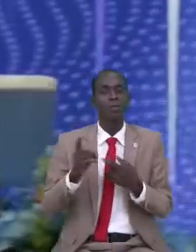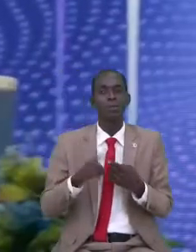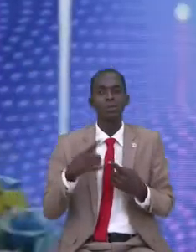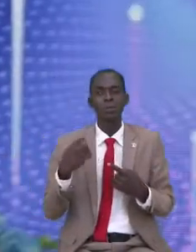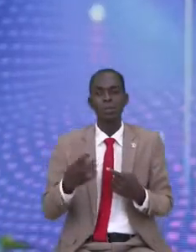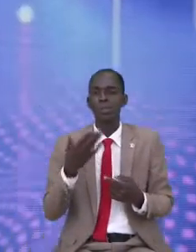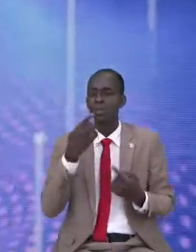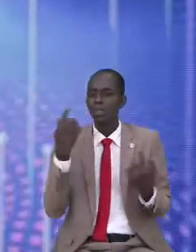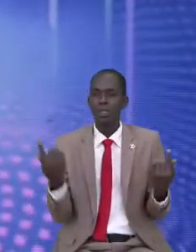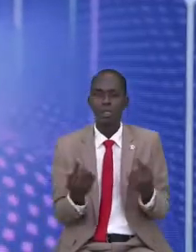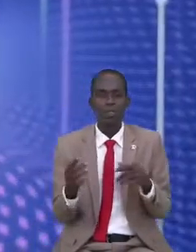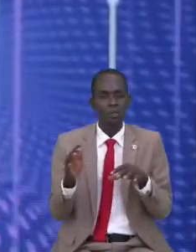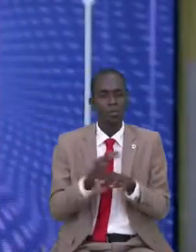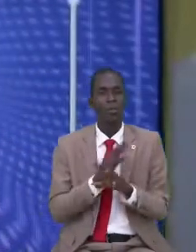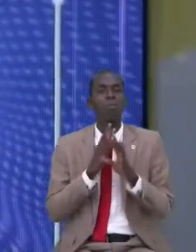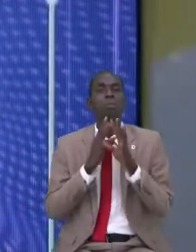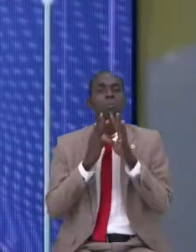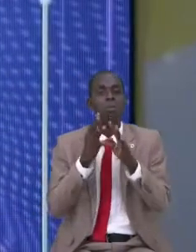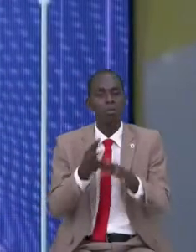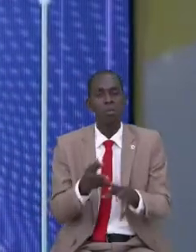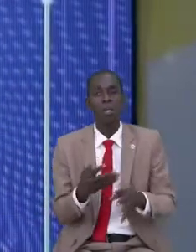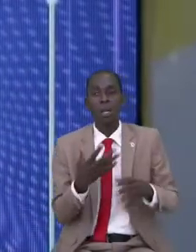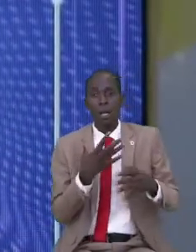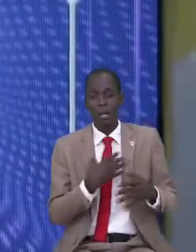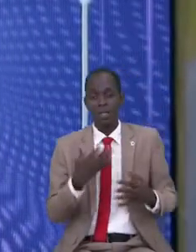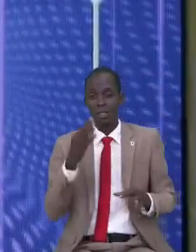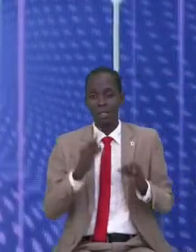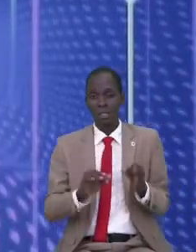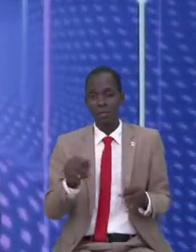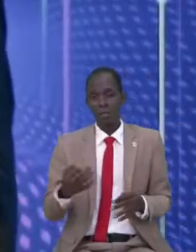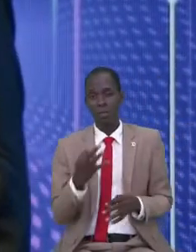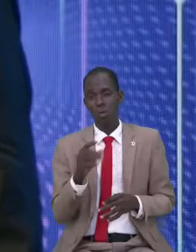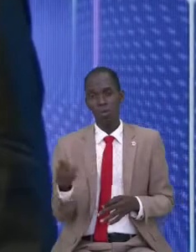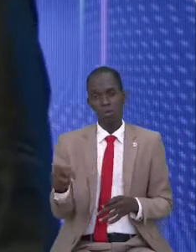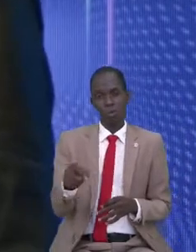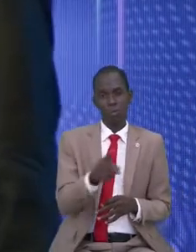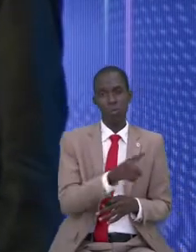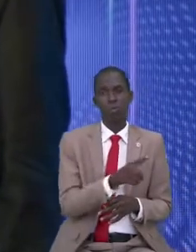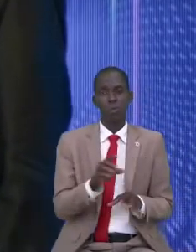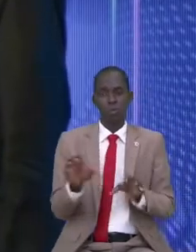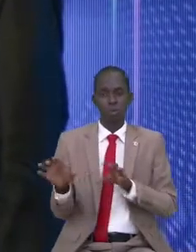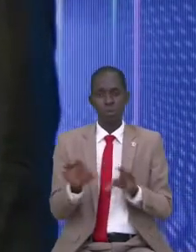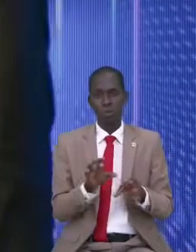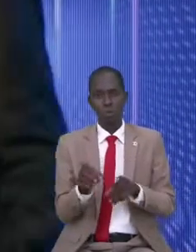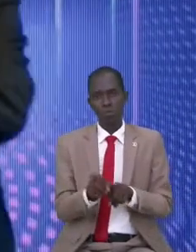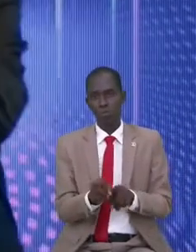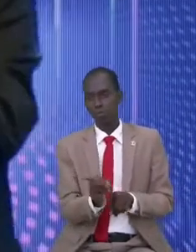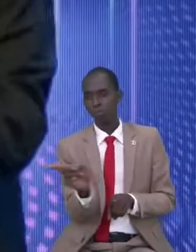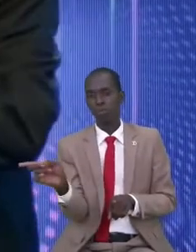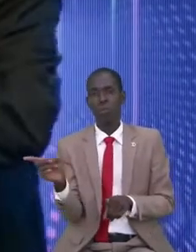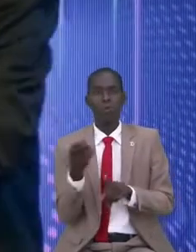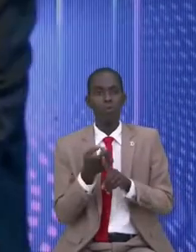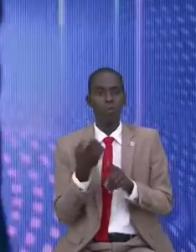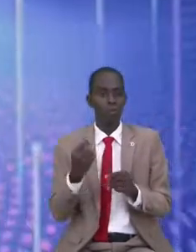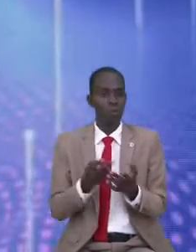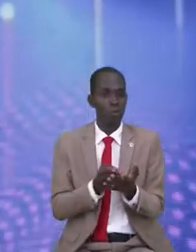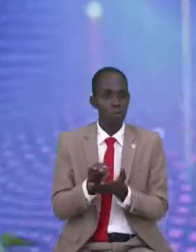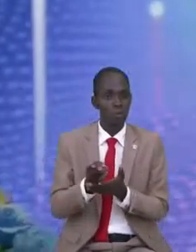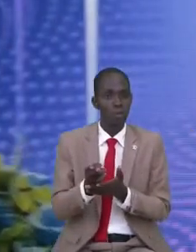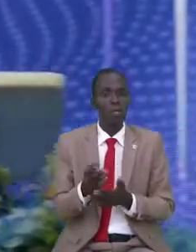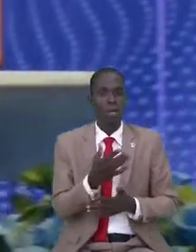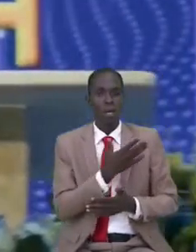to a vomit, a vomit. If any of you do err from the truth, and